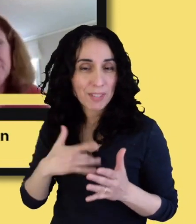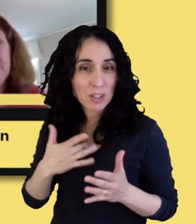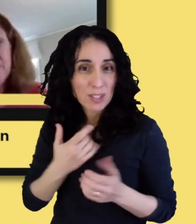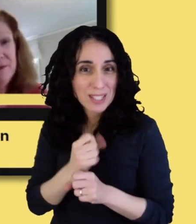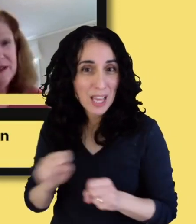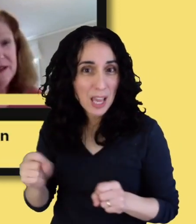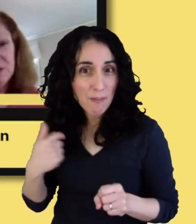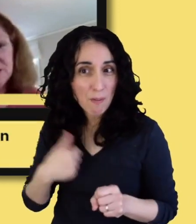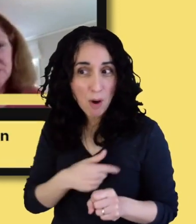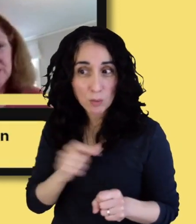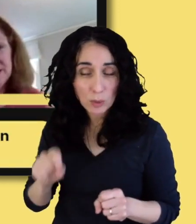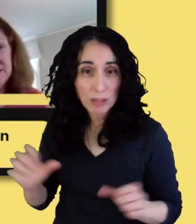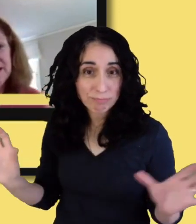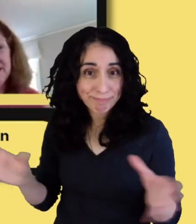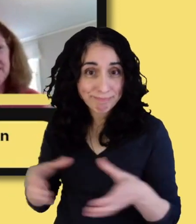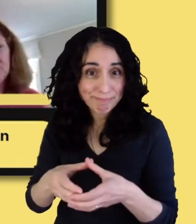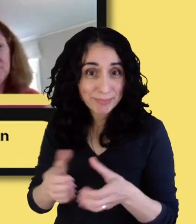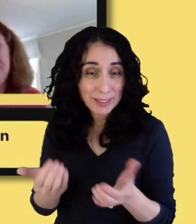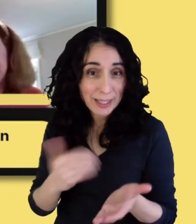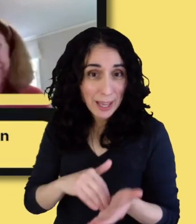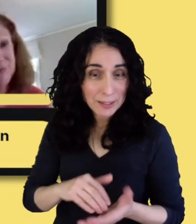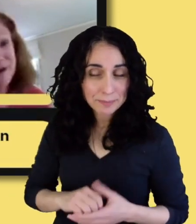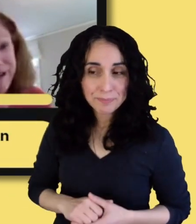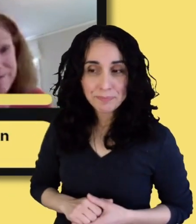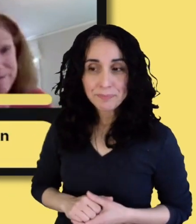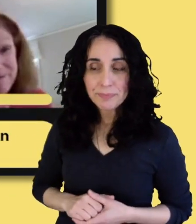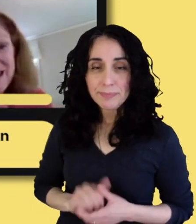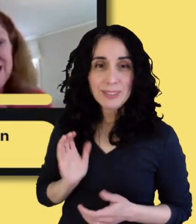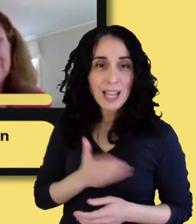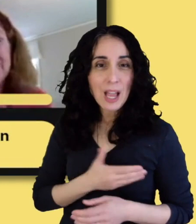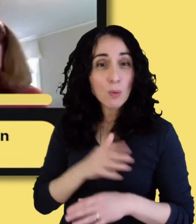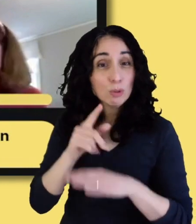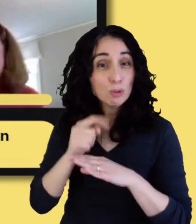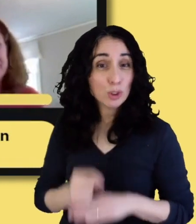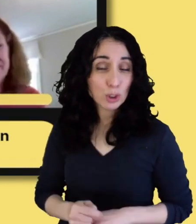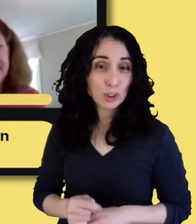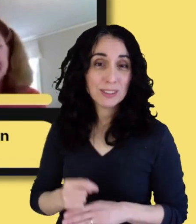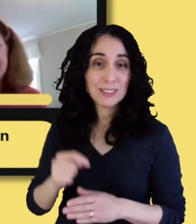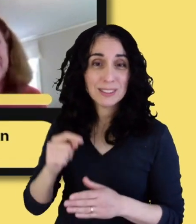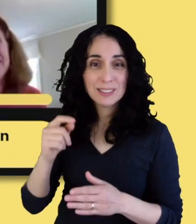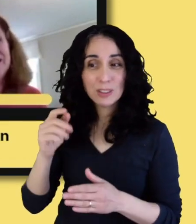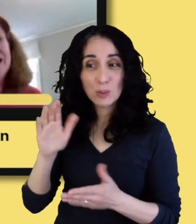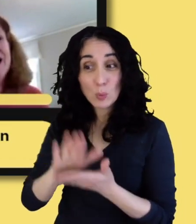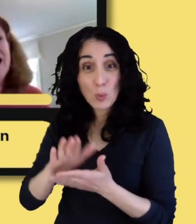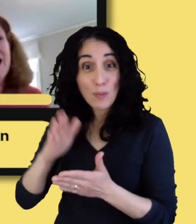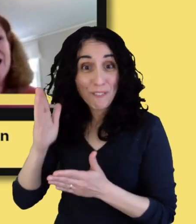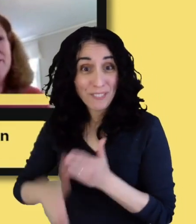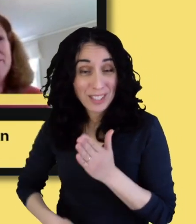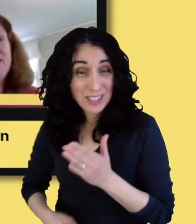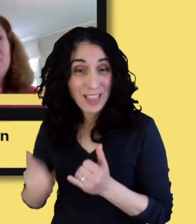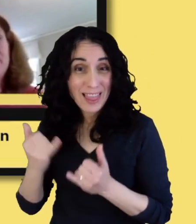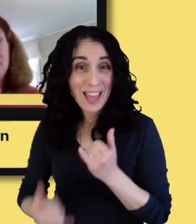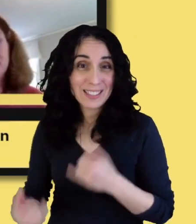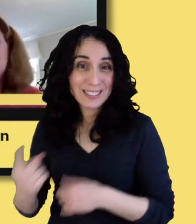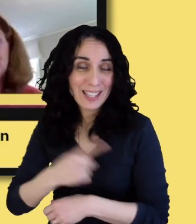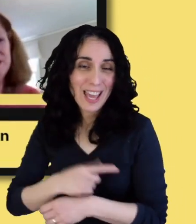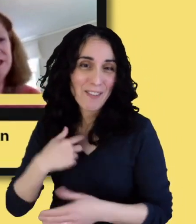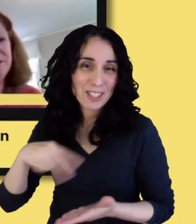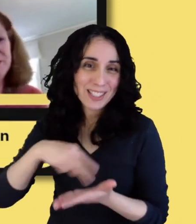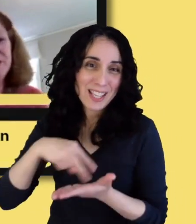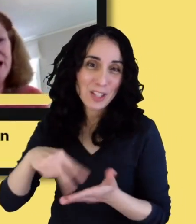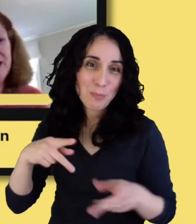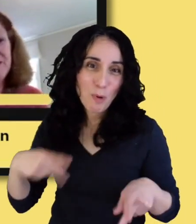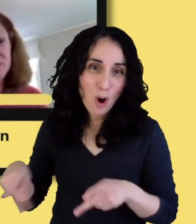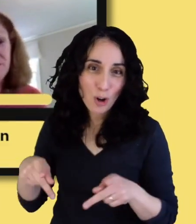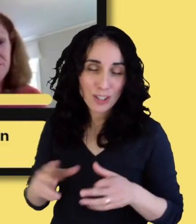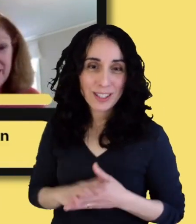that has always been the tradition is the last day of school, we have a dance party, Hmm. and each grade has a dance. And um, we also close the